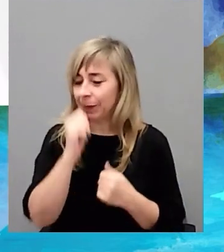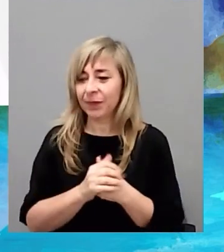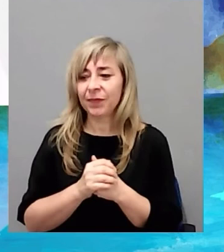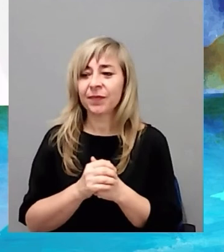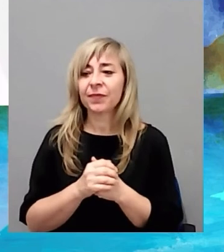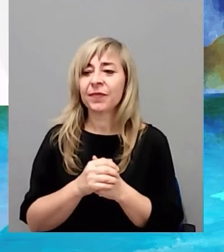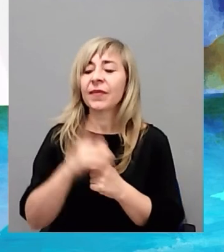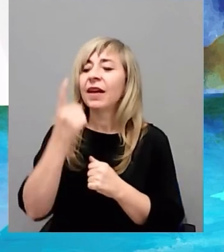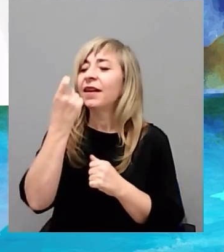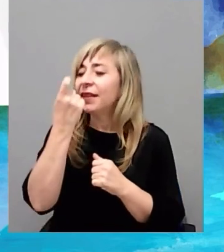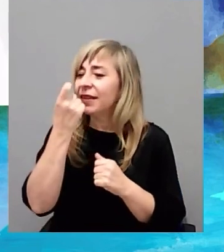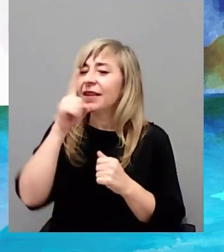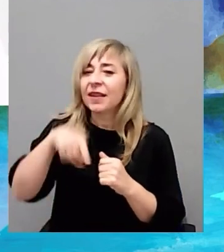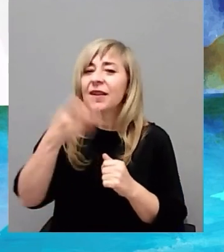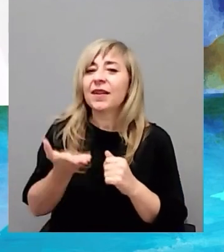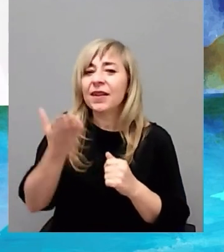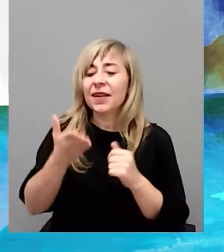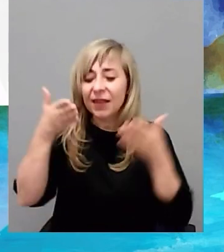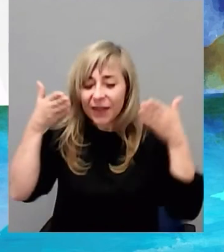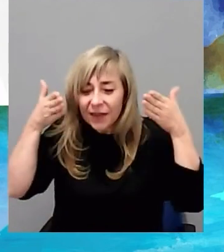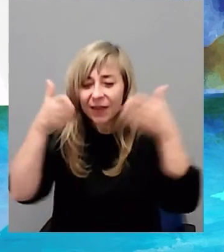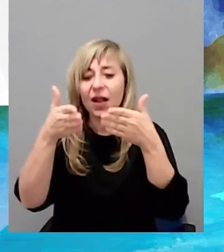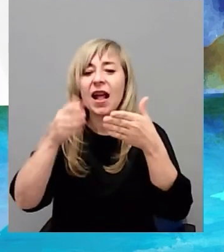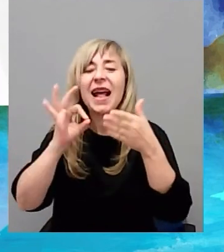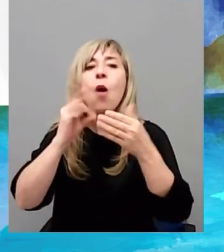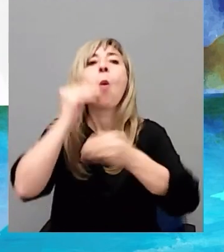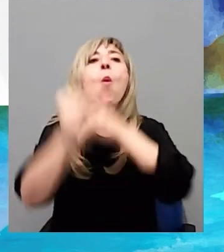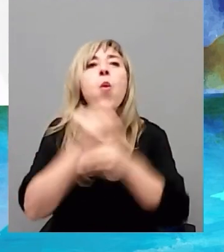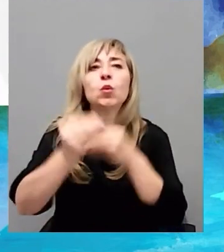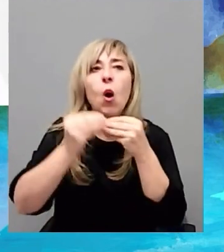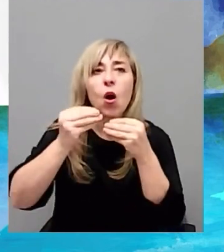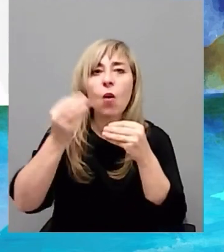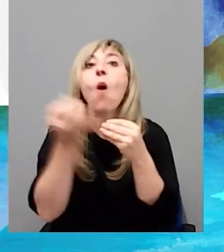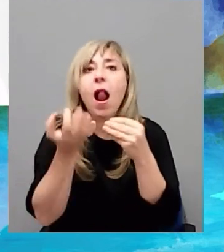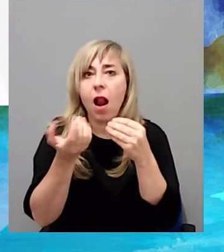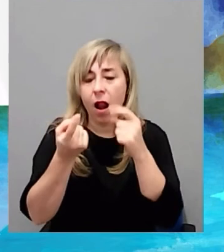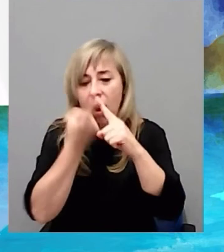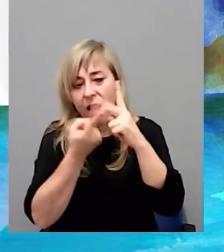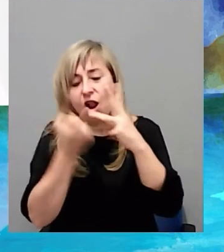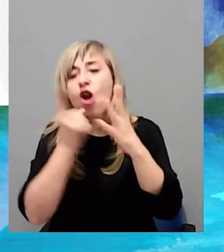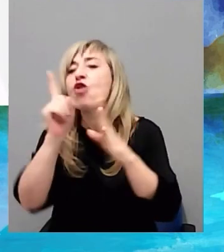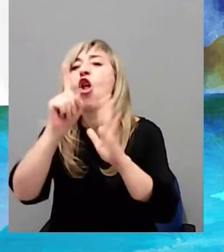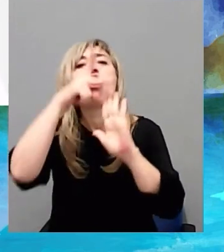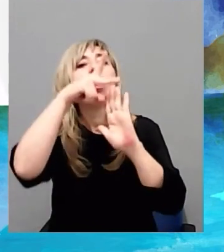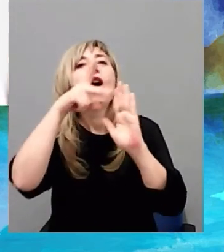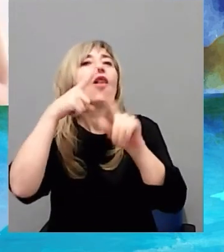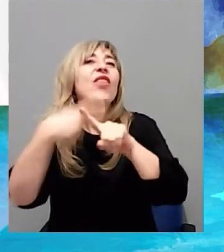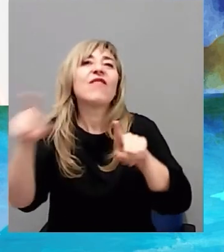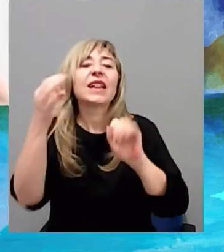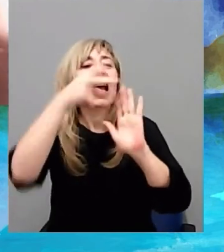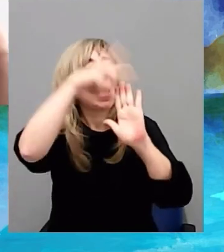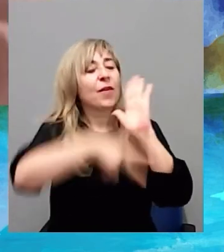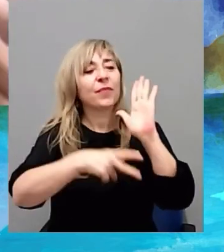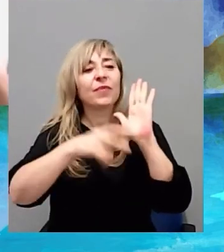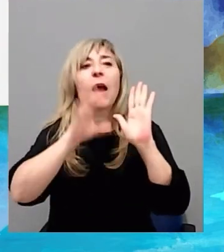to another sometimes. While the use, a blind person will need the exactly same thing from a country to another. So that's interesting, and